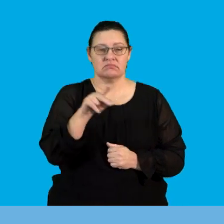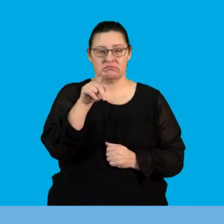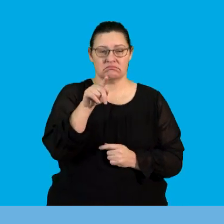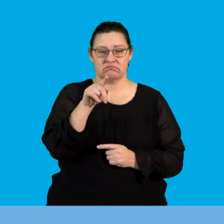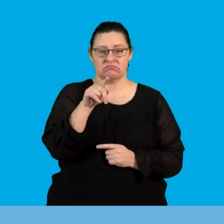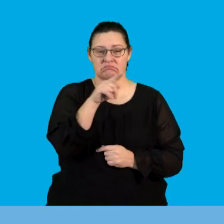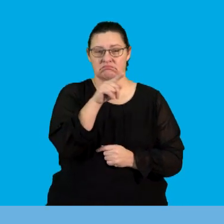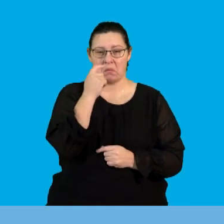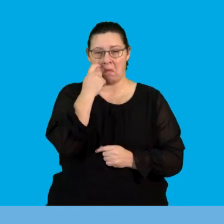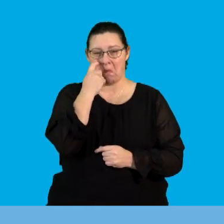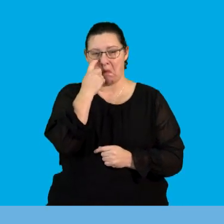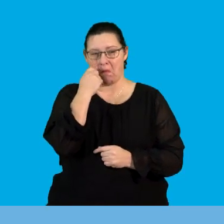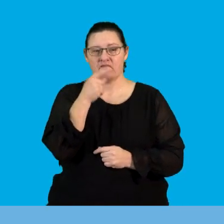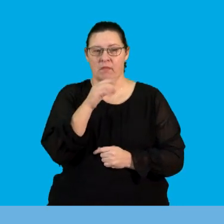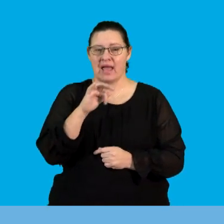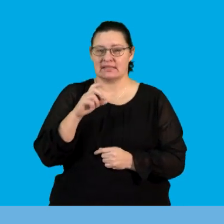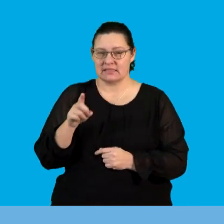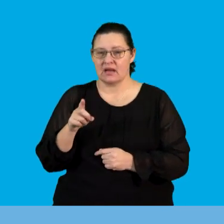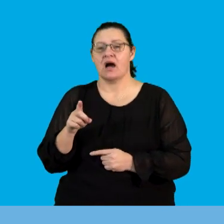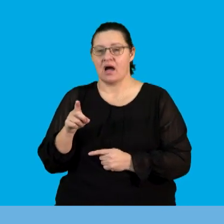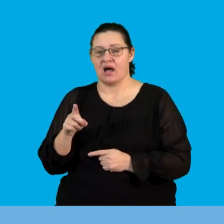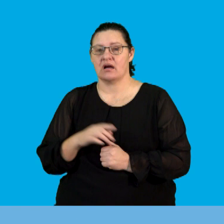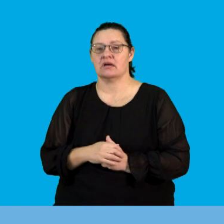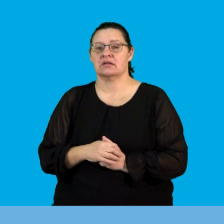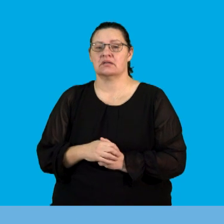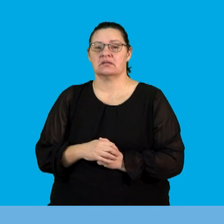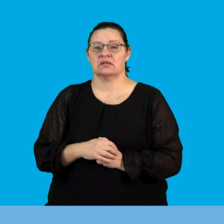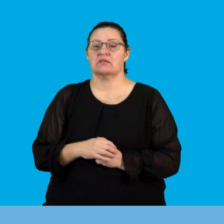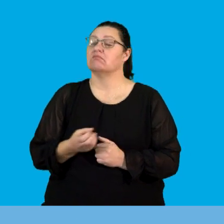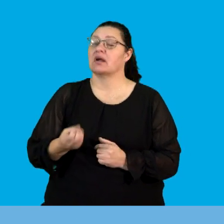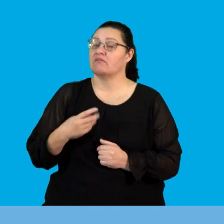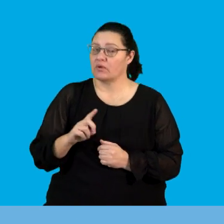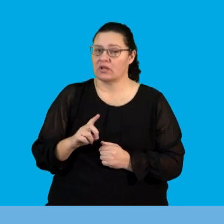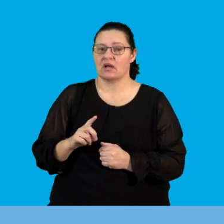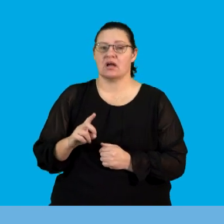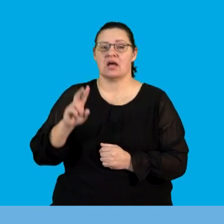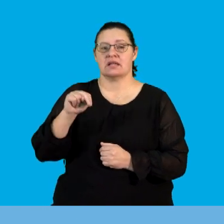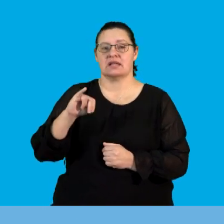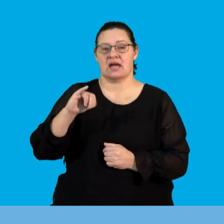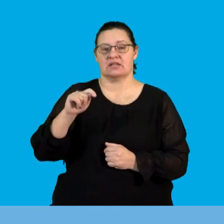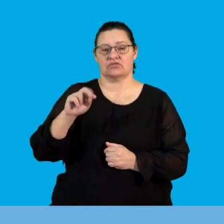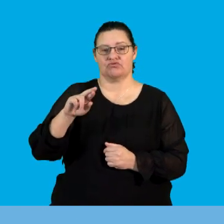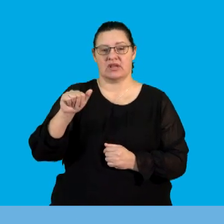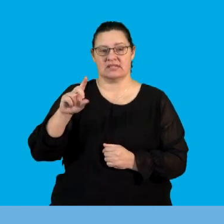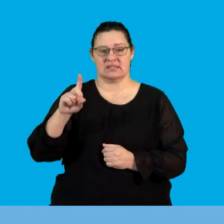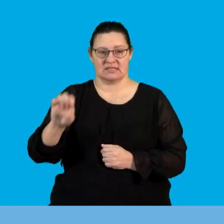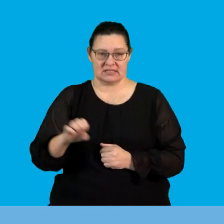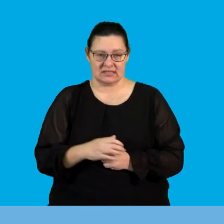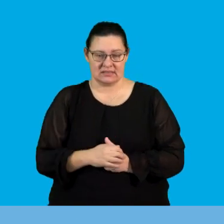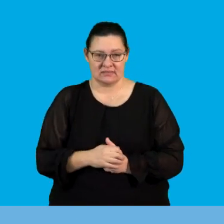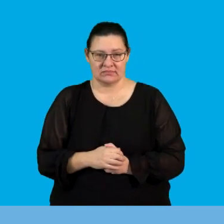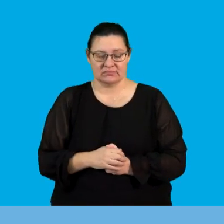calcium, and then the last part is going to be coming from the acid, the nitric acid. So therefore that gives us a nitrate. So it's going